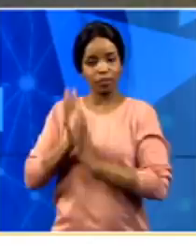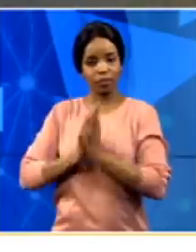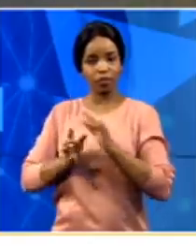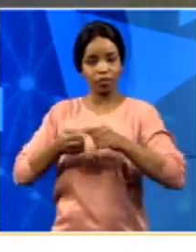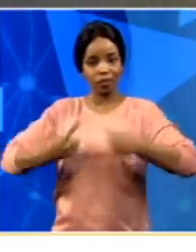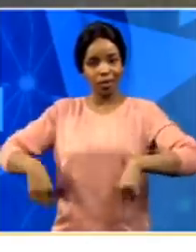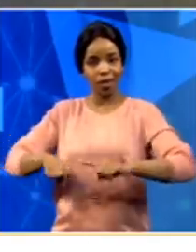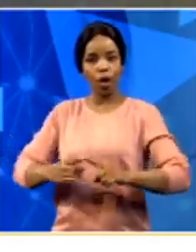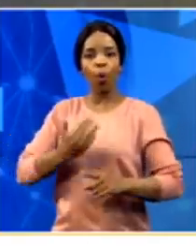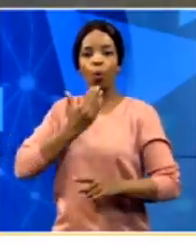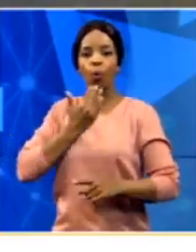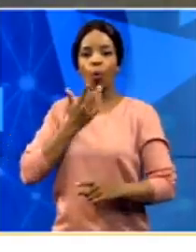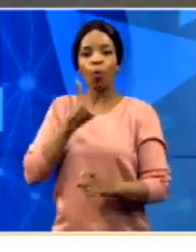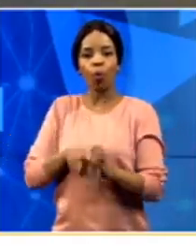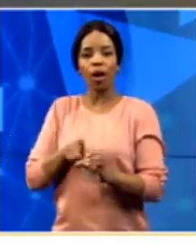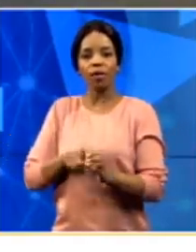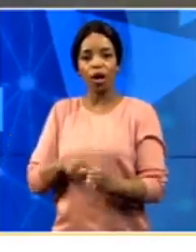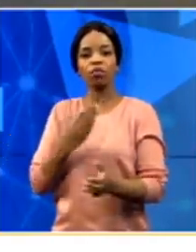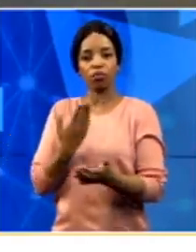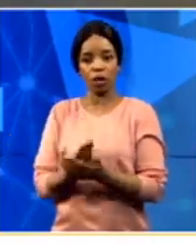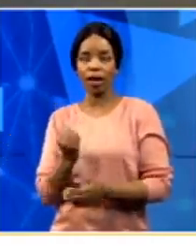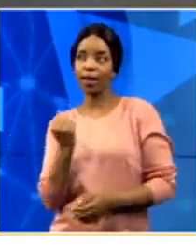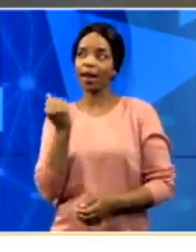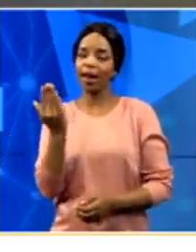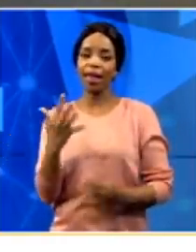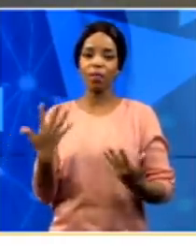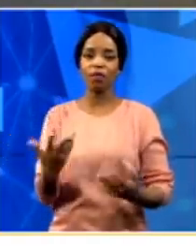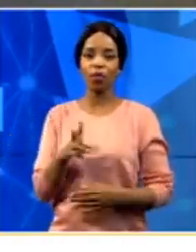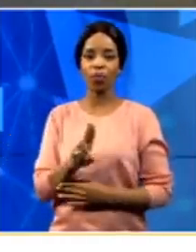who qualifies to claim at this time.